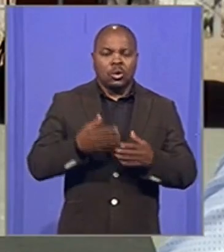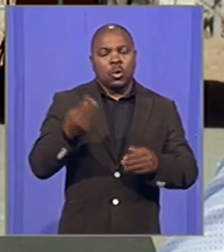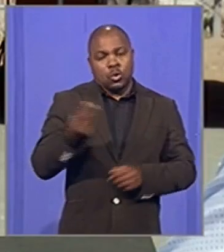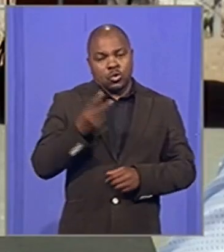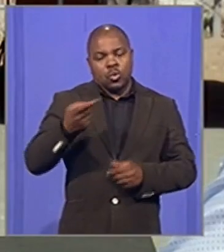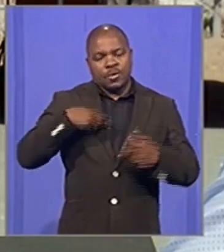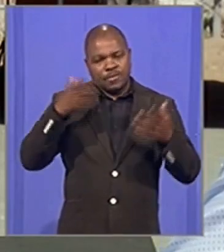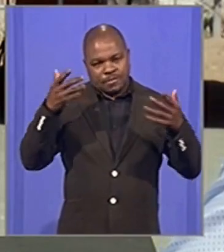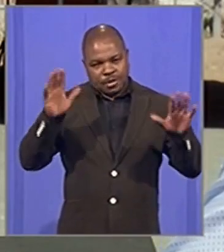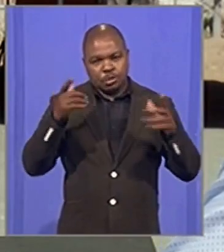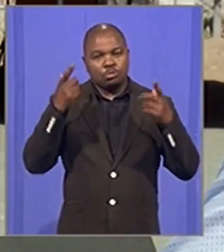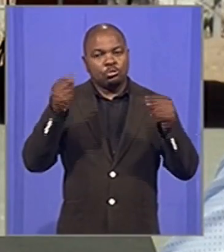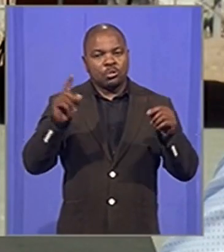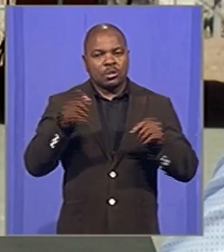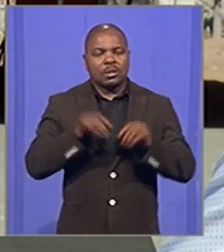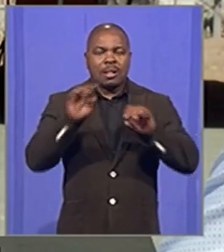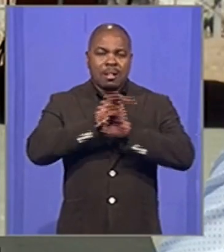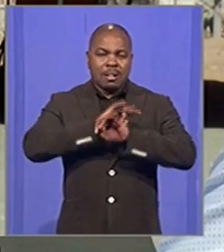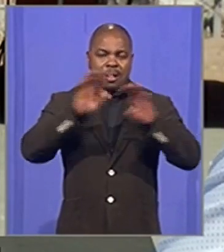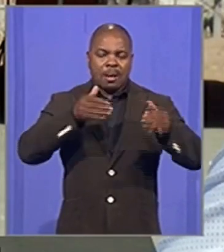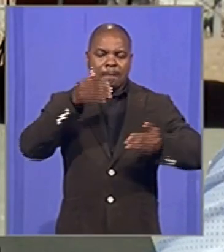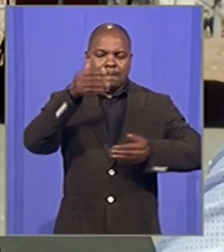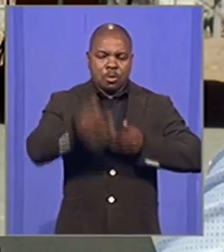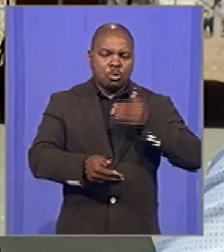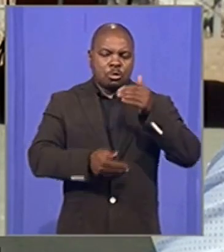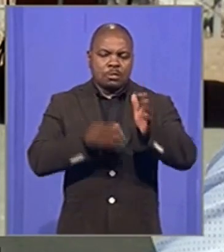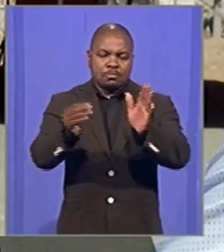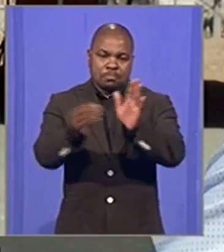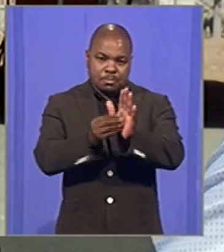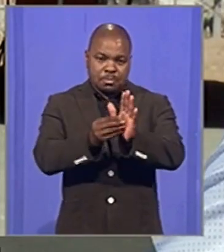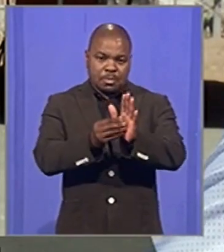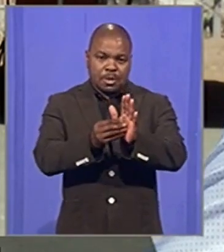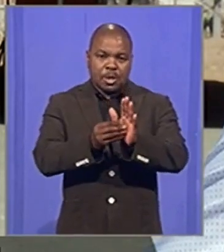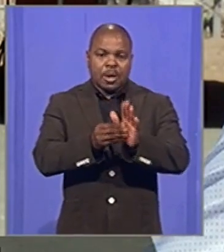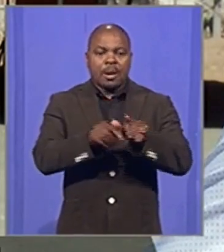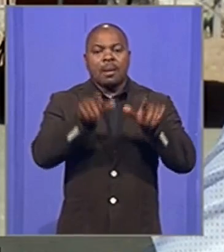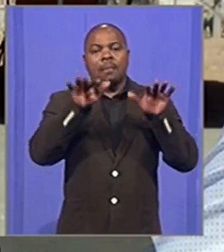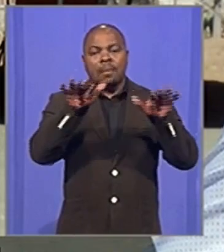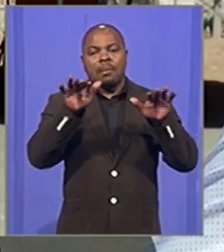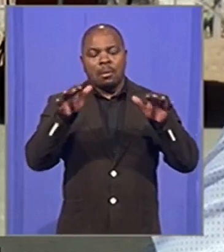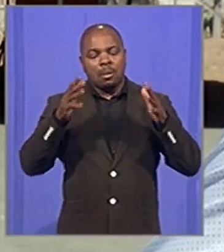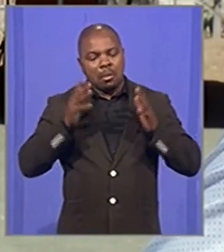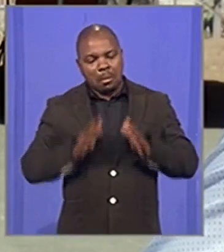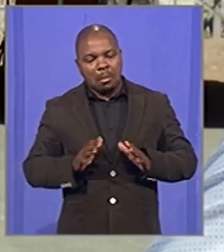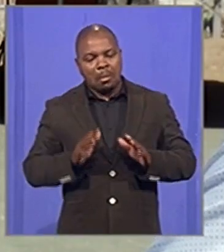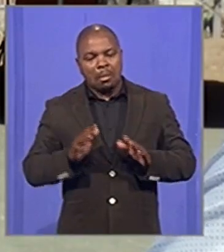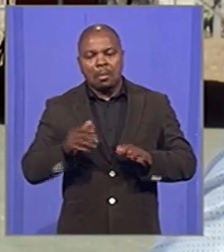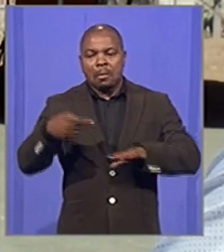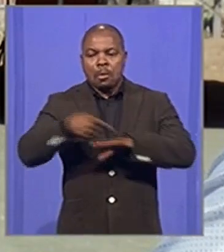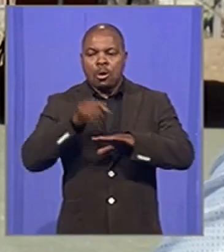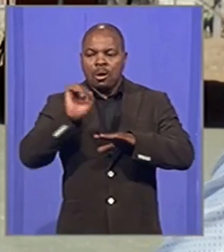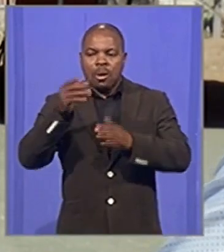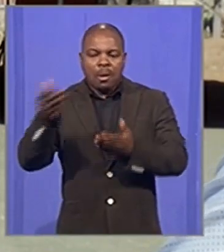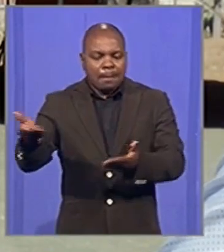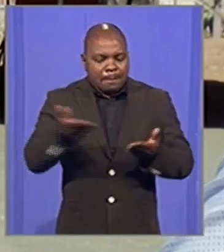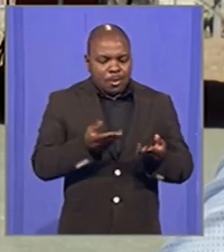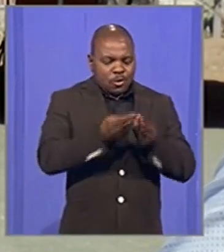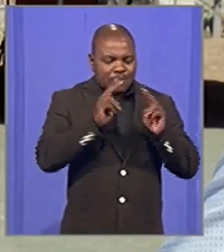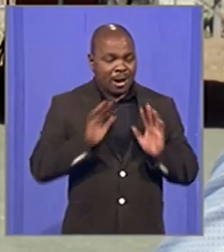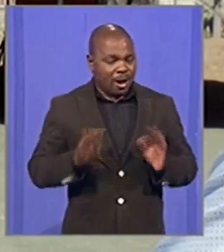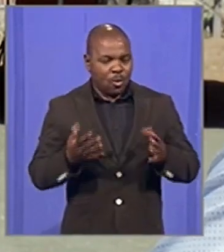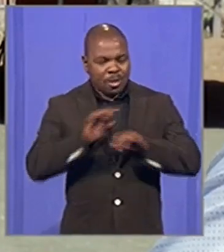in place clear procedures of how human remains are brought into the university, where it's clear